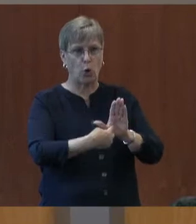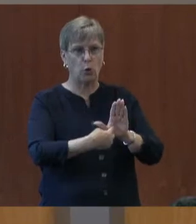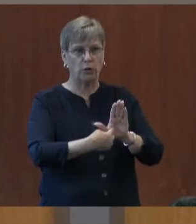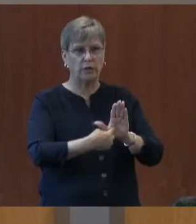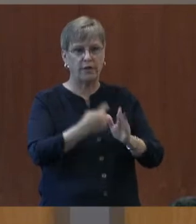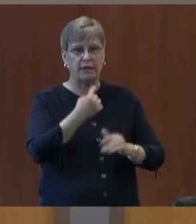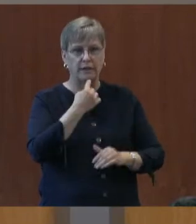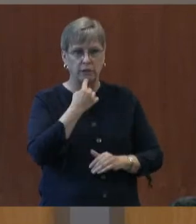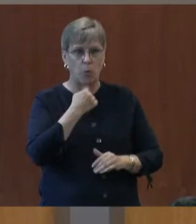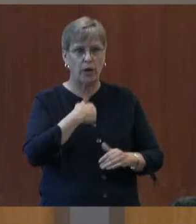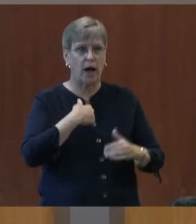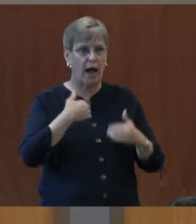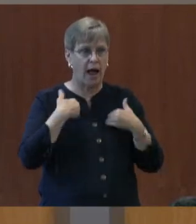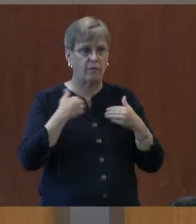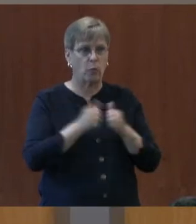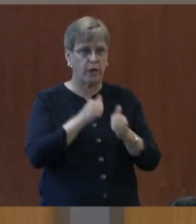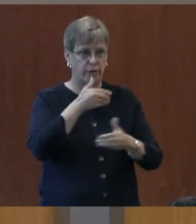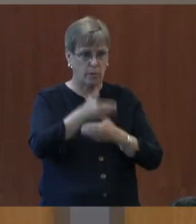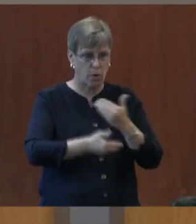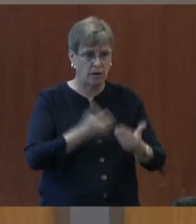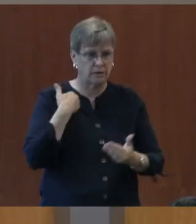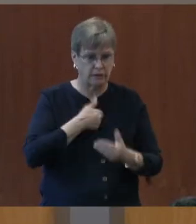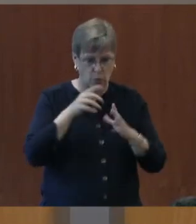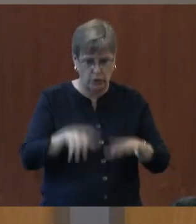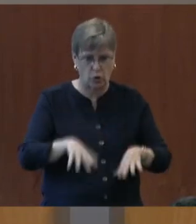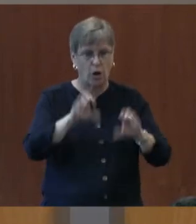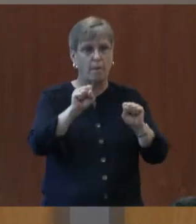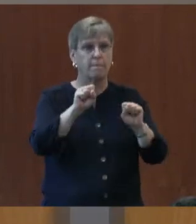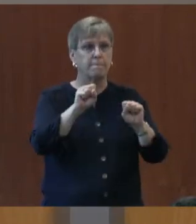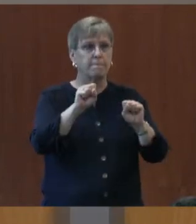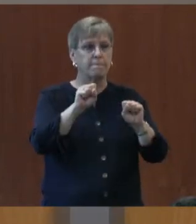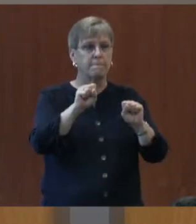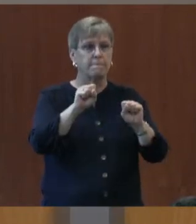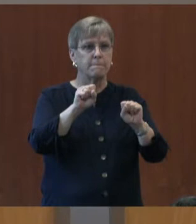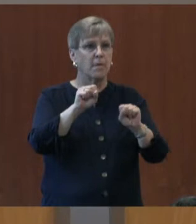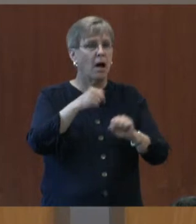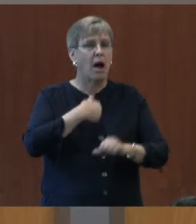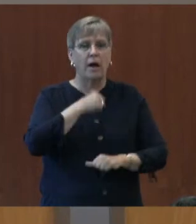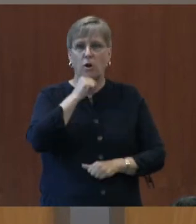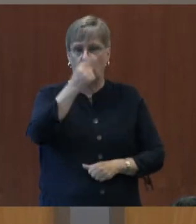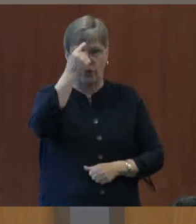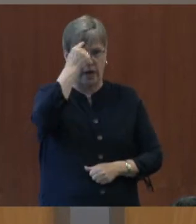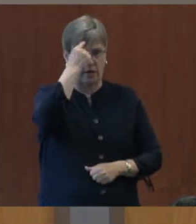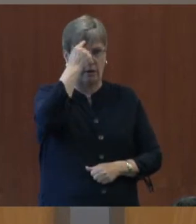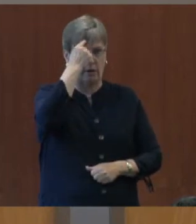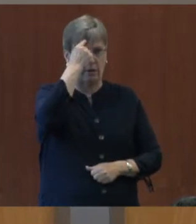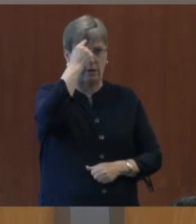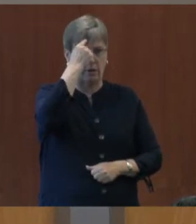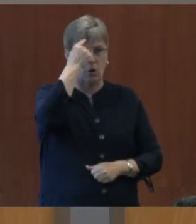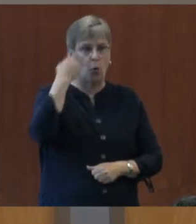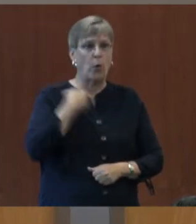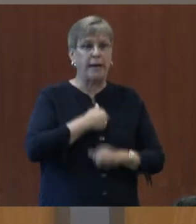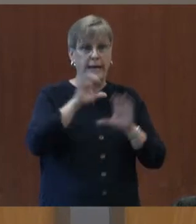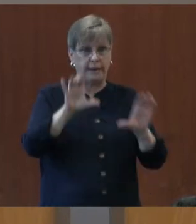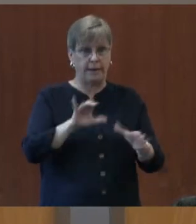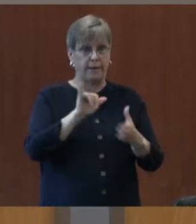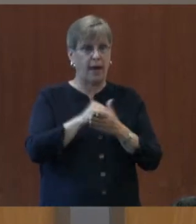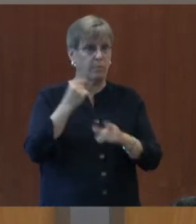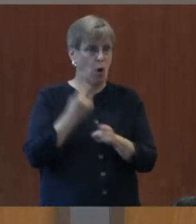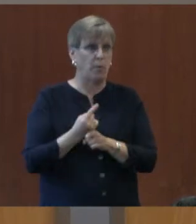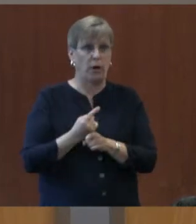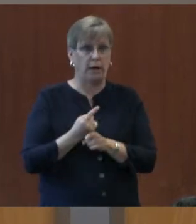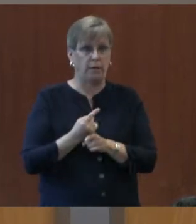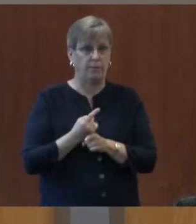extreme disappointment I had with the process that we took. I don't think that we did that